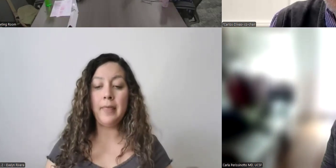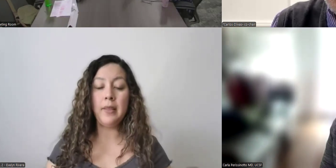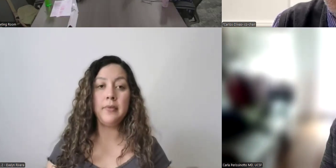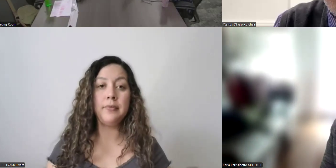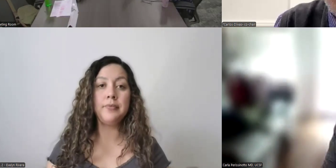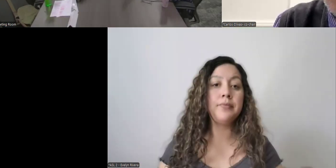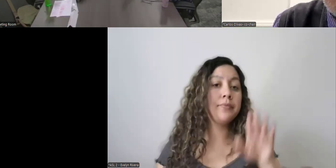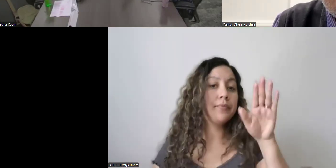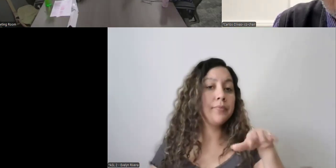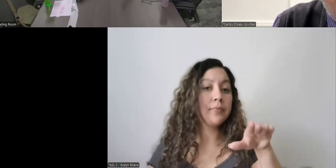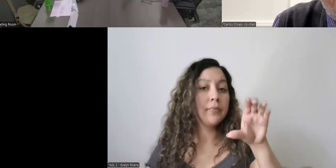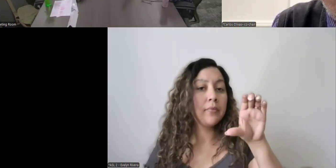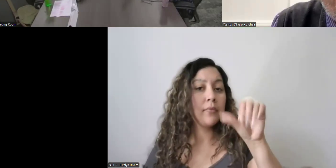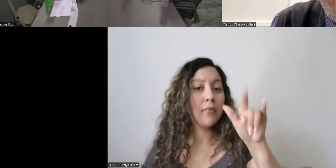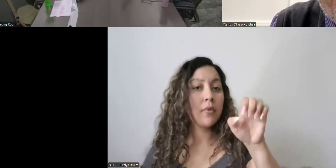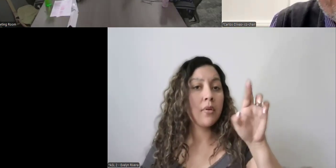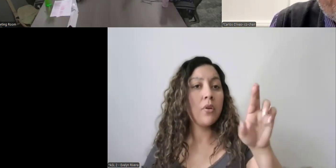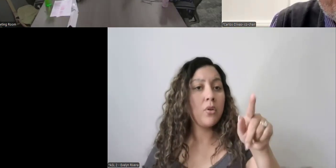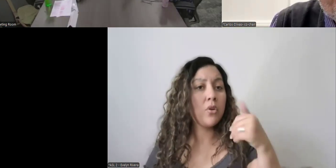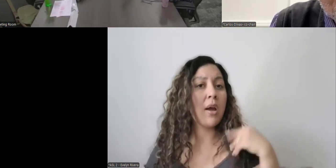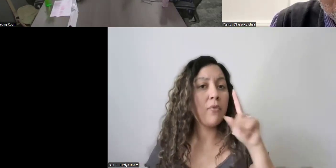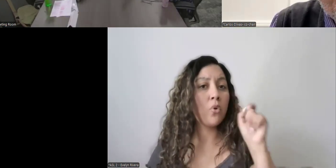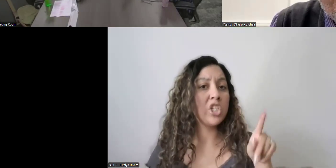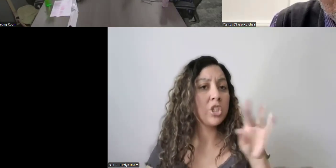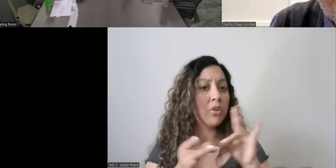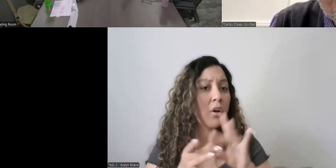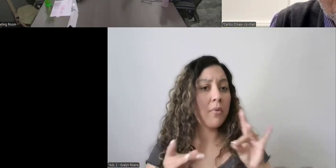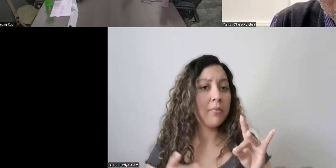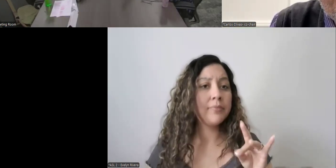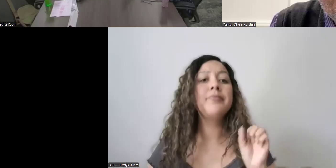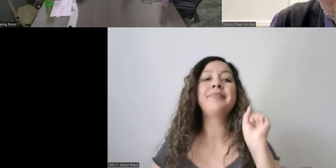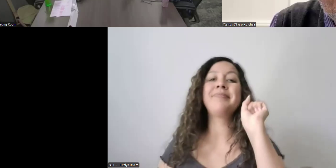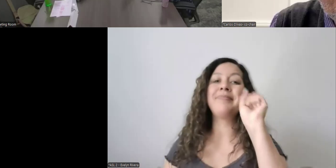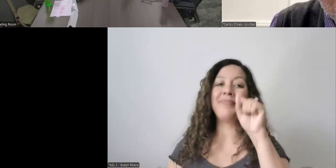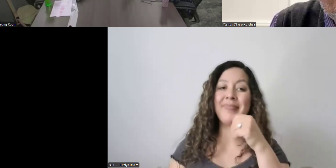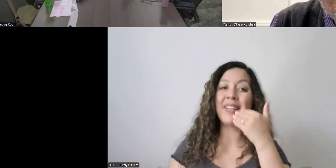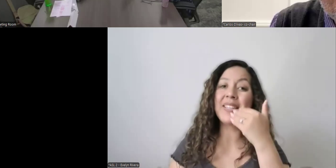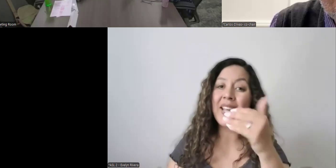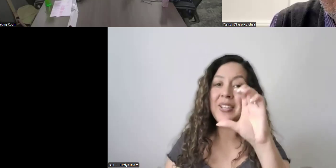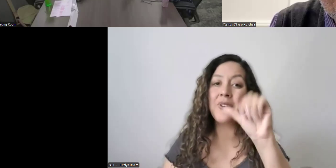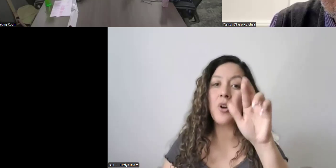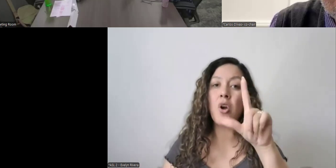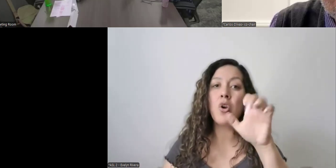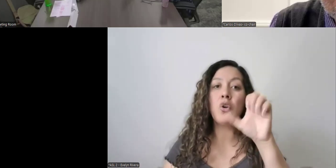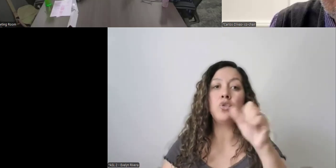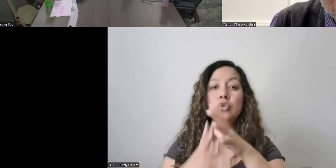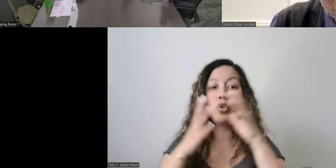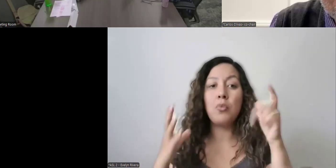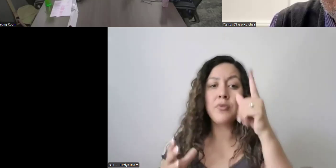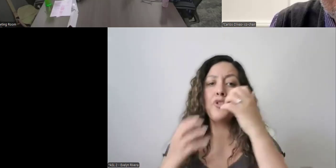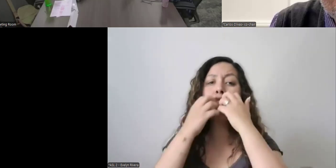Claire, you have a question or comment? Yeah, just a comment, and thank you, Carlos, so much for your